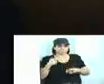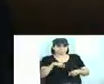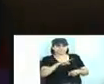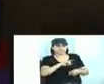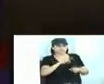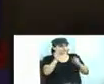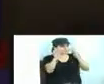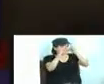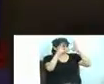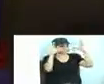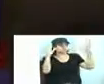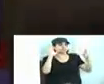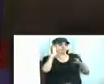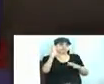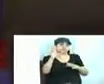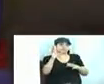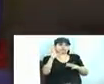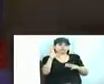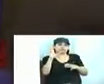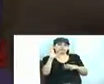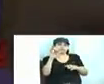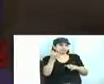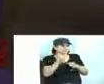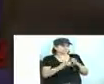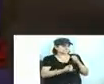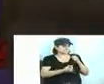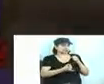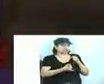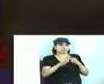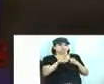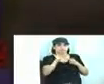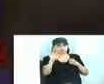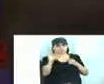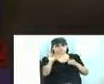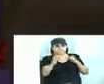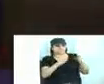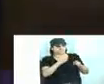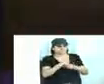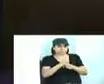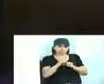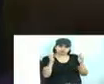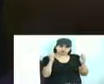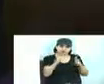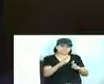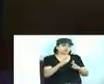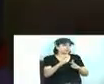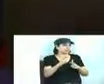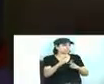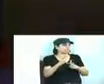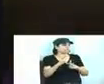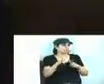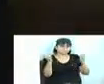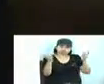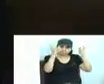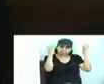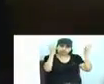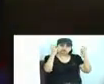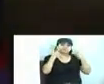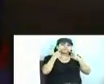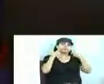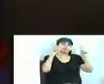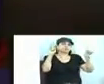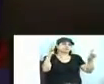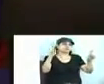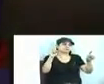what it would be like if we understood that the last 49 years, all of the celebrations and all of the sorrows, all of the triumphs and all